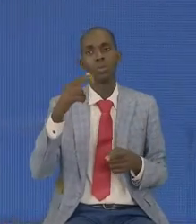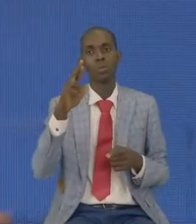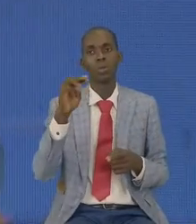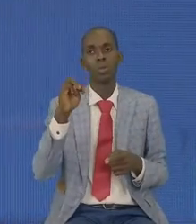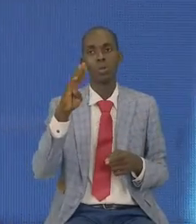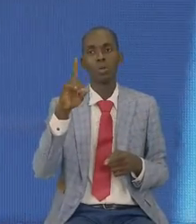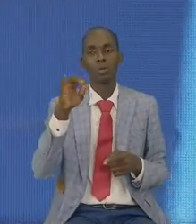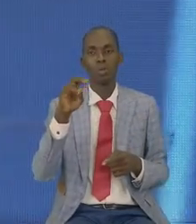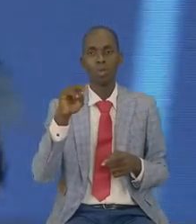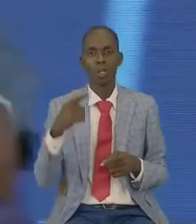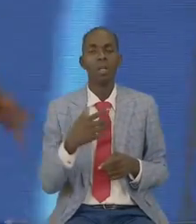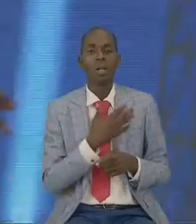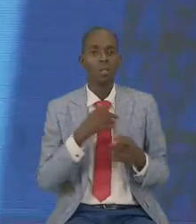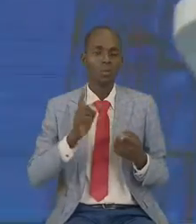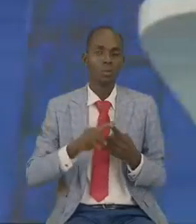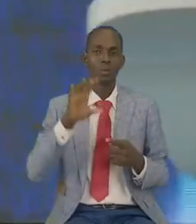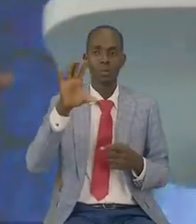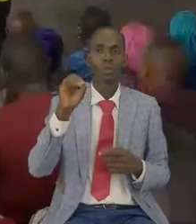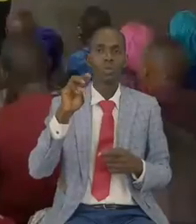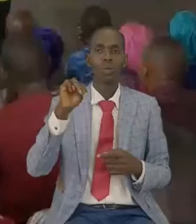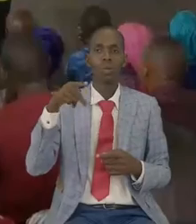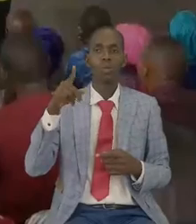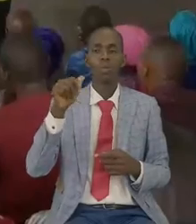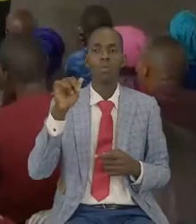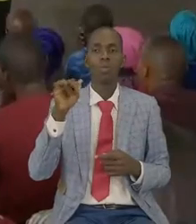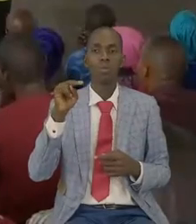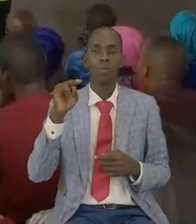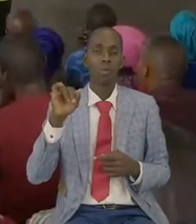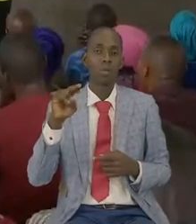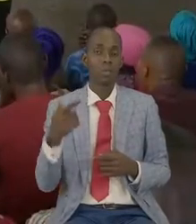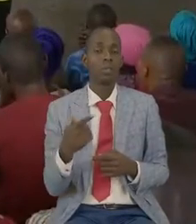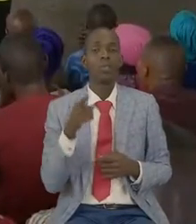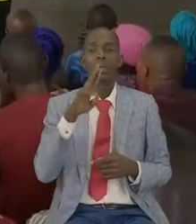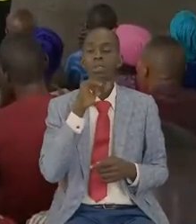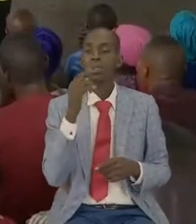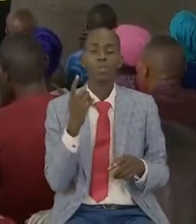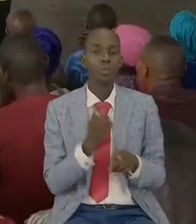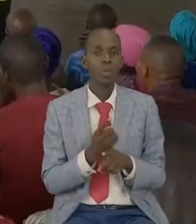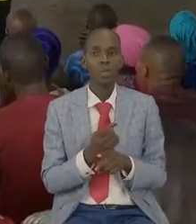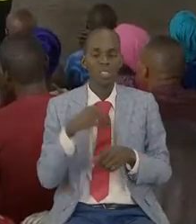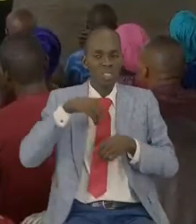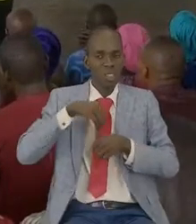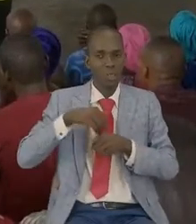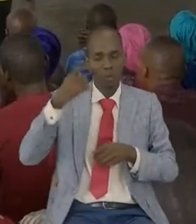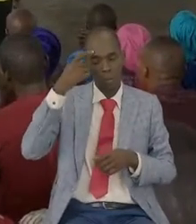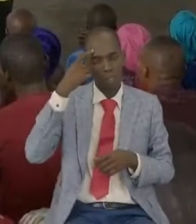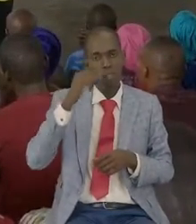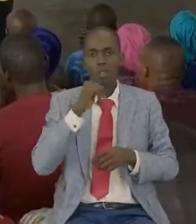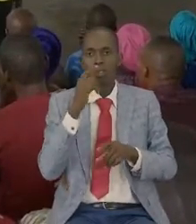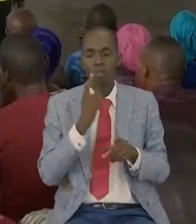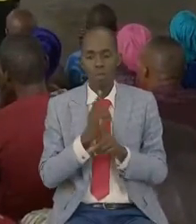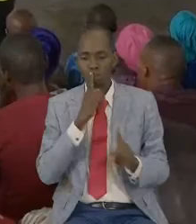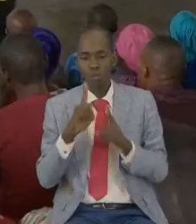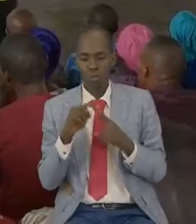the whole thing out, it's not just that we're murmuring in our mind or we're grumbling, you know, to people,